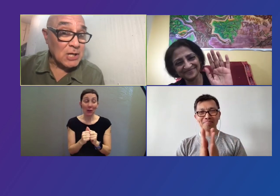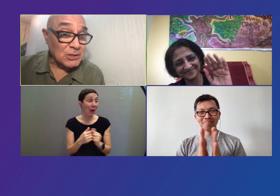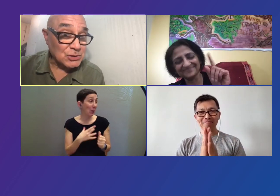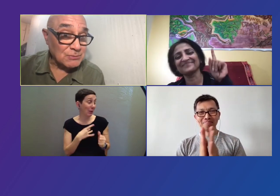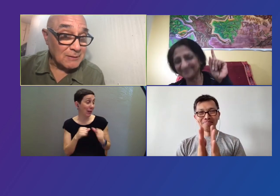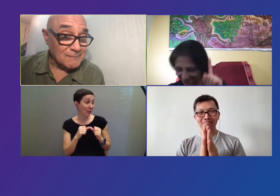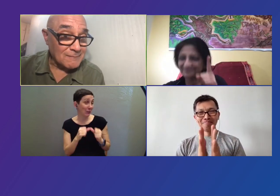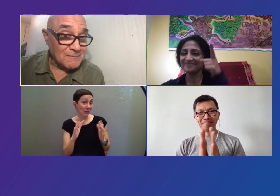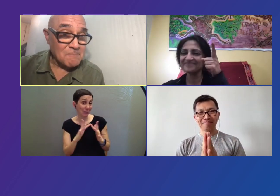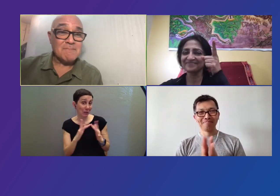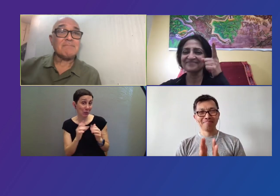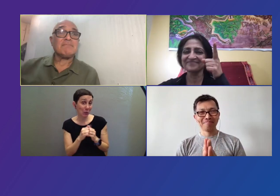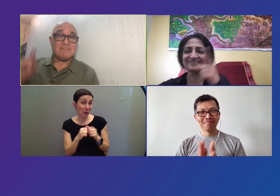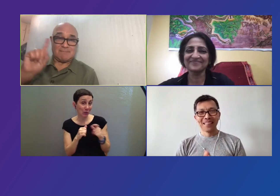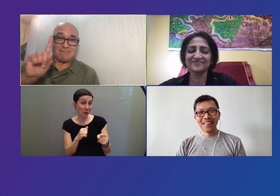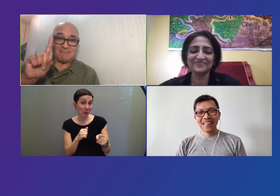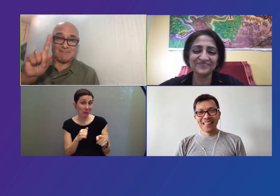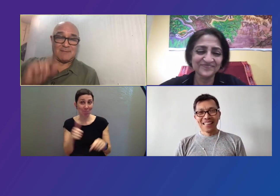stay in touch.